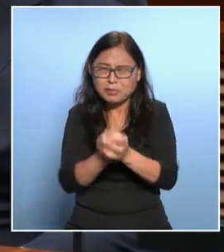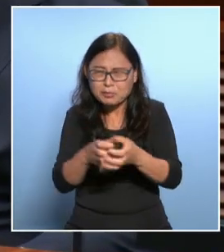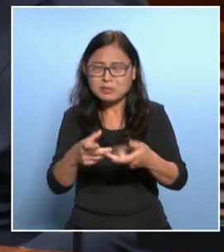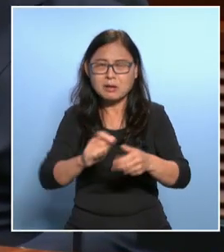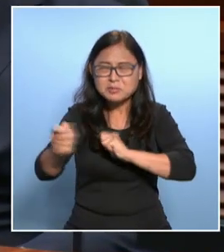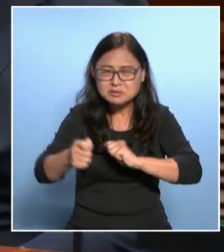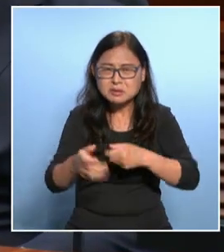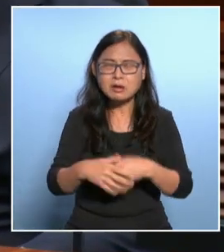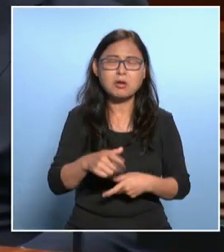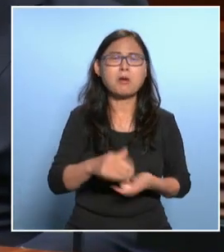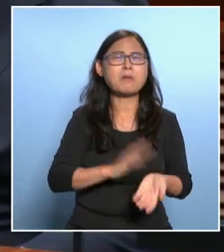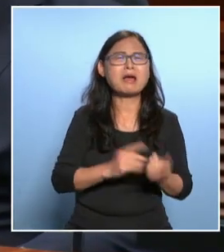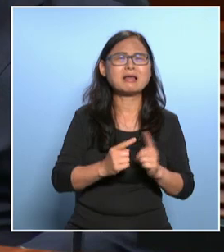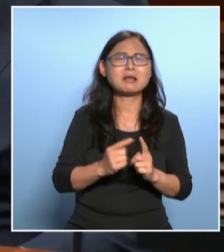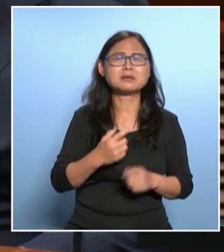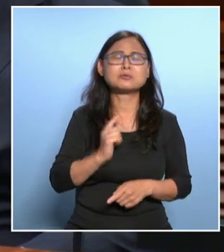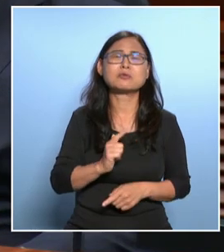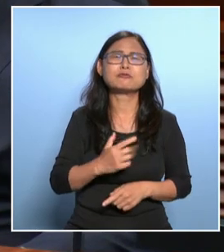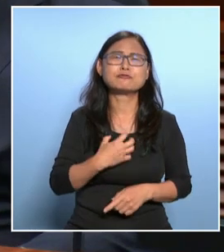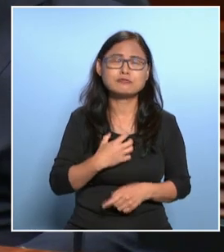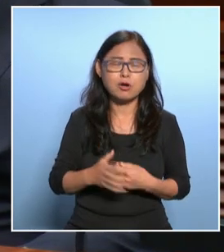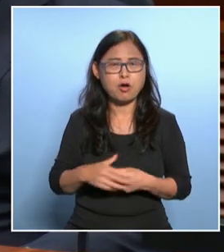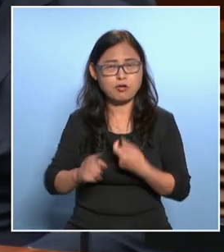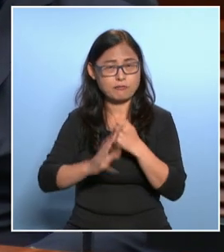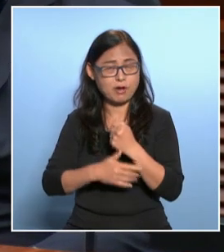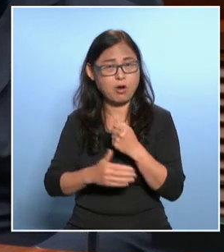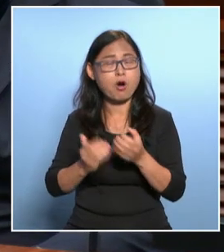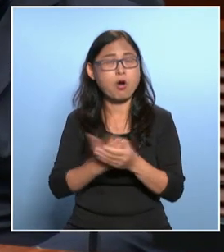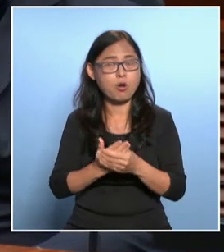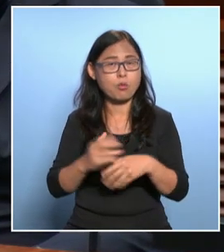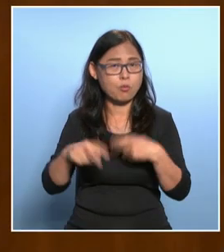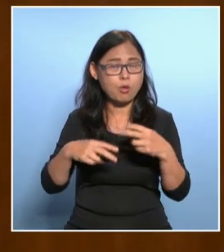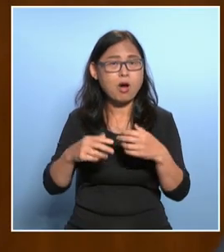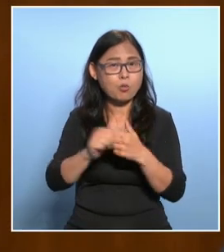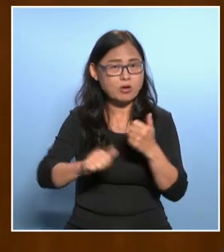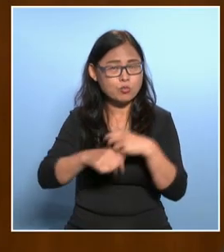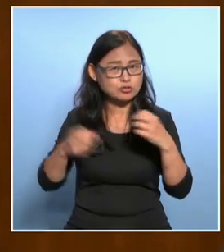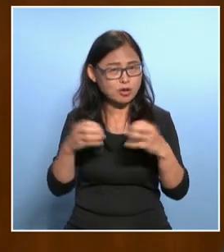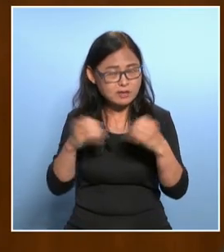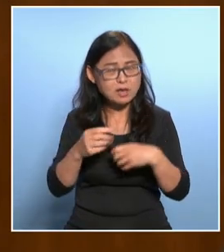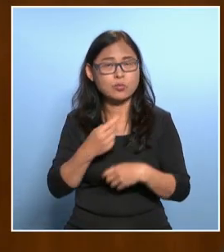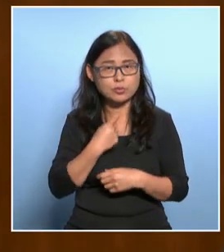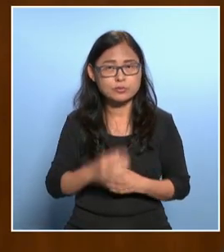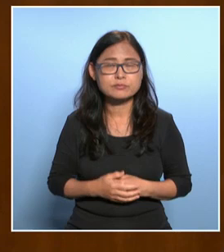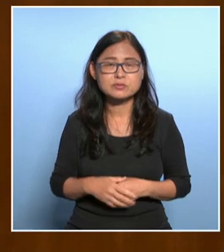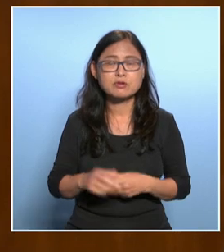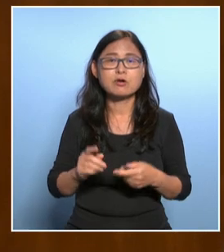sorrowful that they may tear up the AMD. I think we can have further discussion at the Bills Committee.